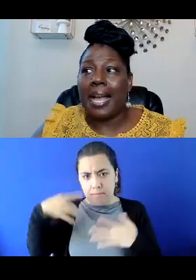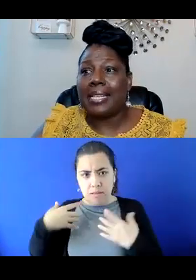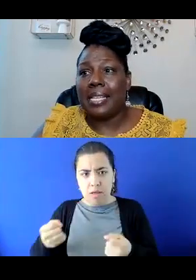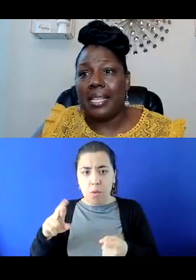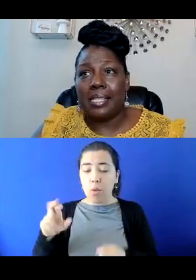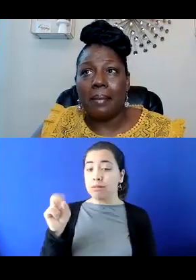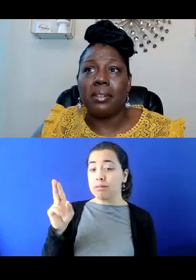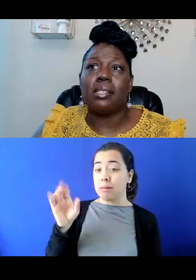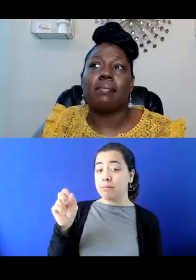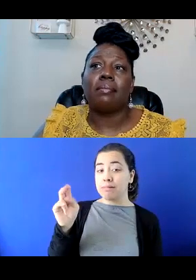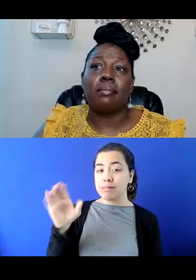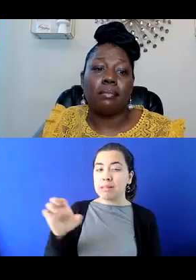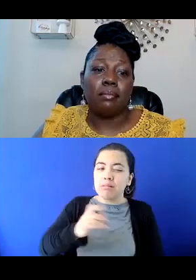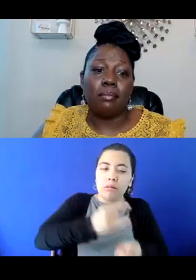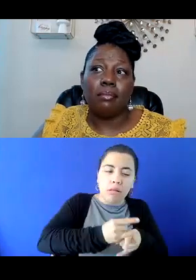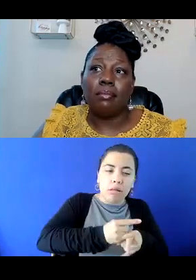Do you guys see these numbers?